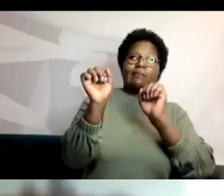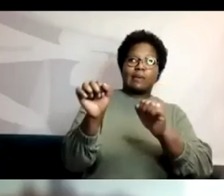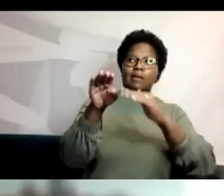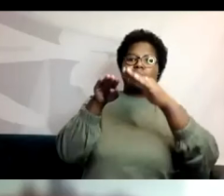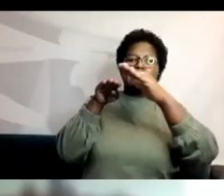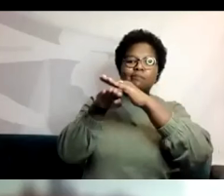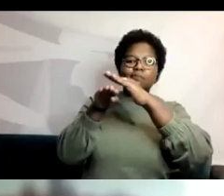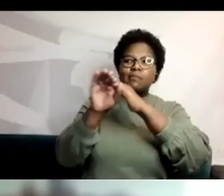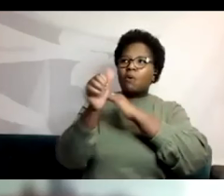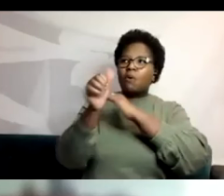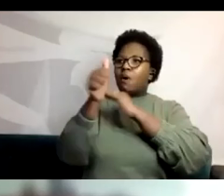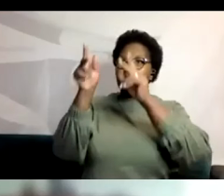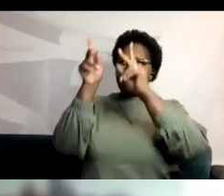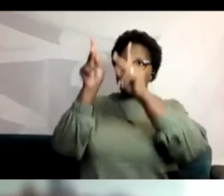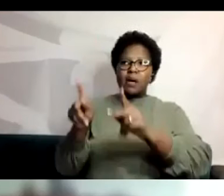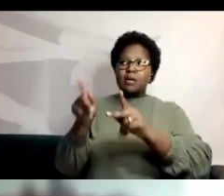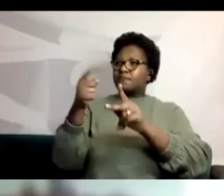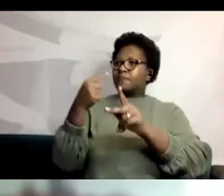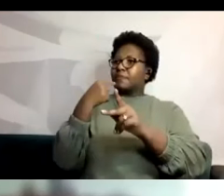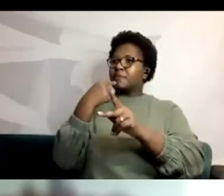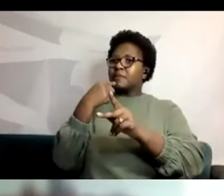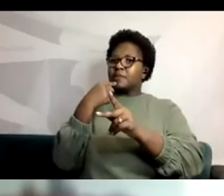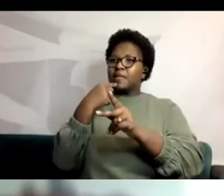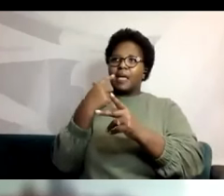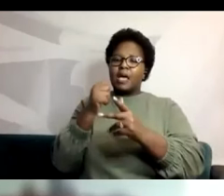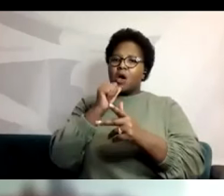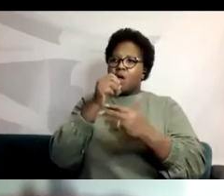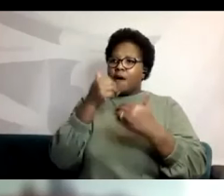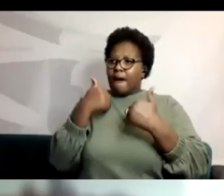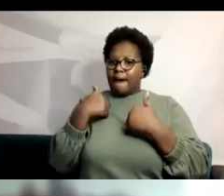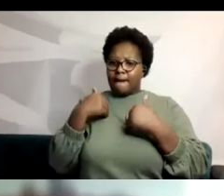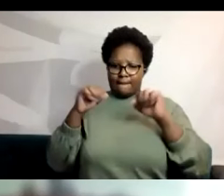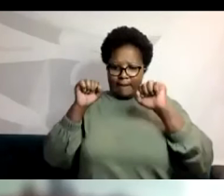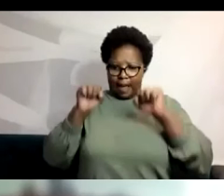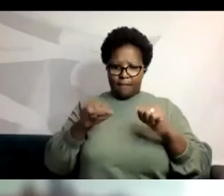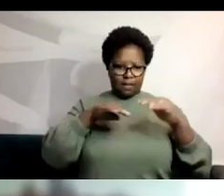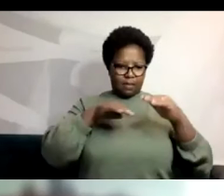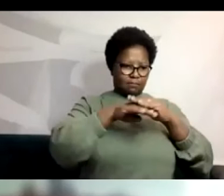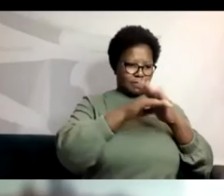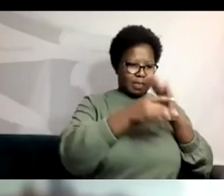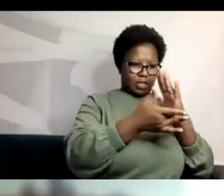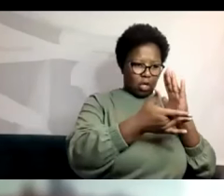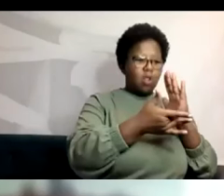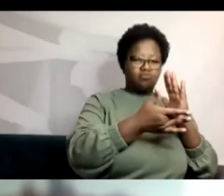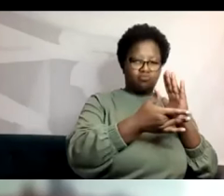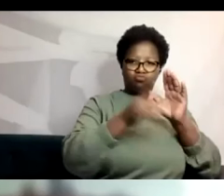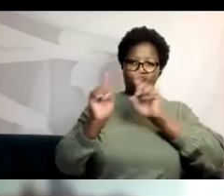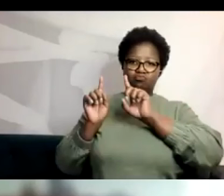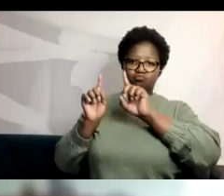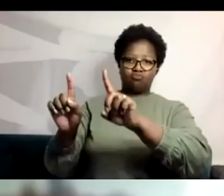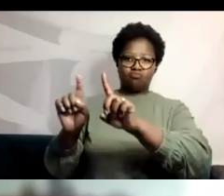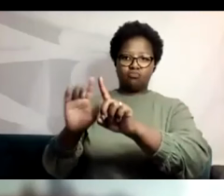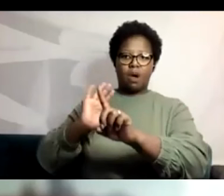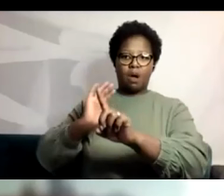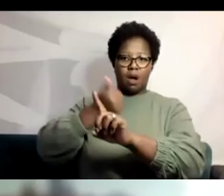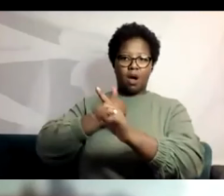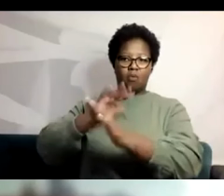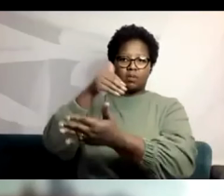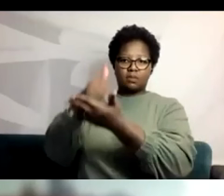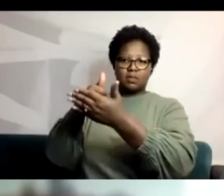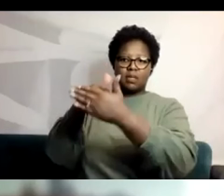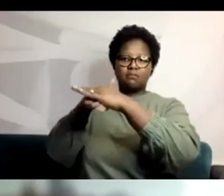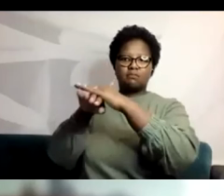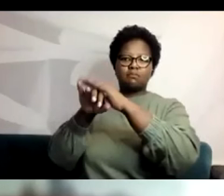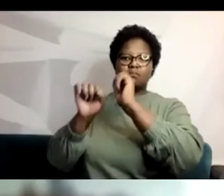for those who do not have the ability to access the type of technology that we have available